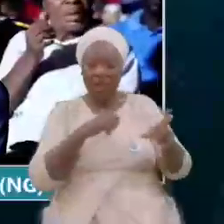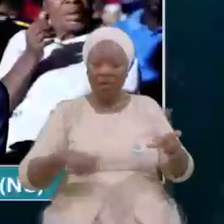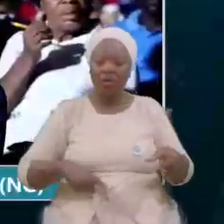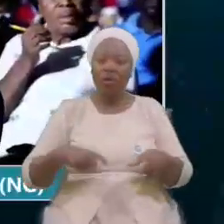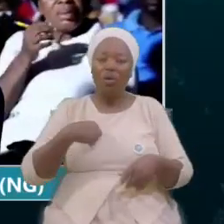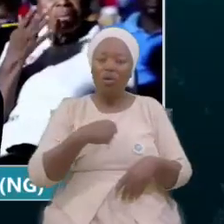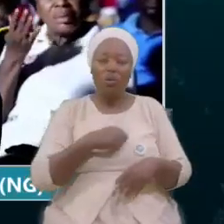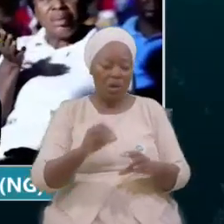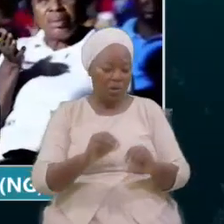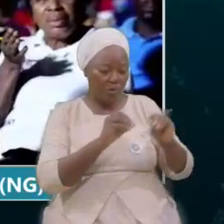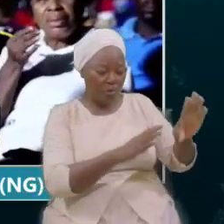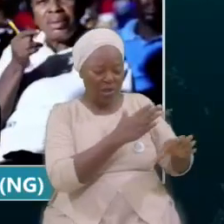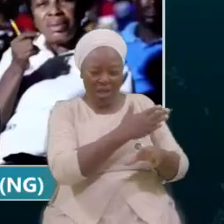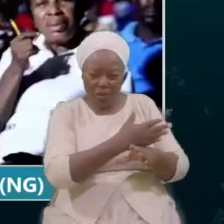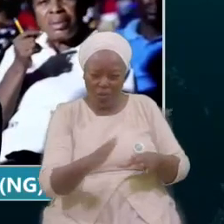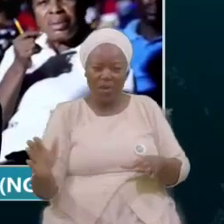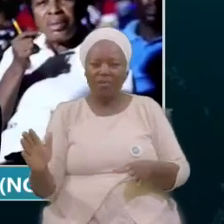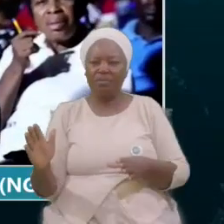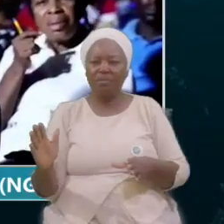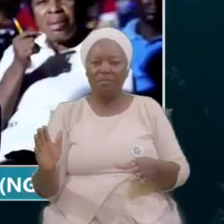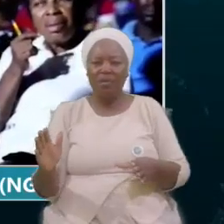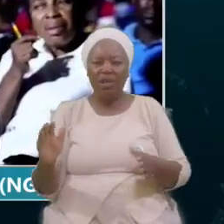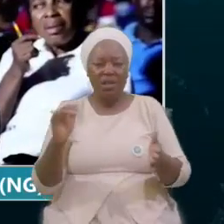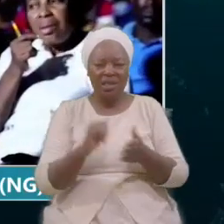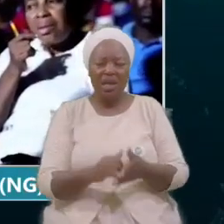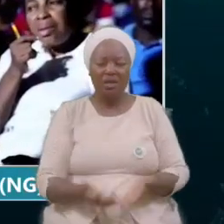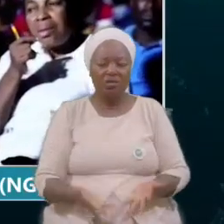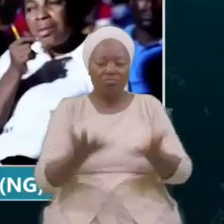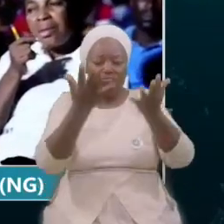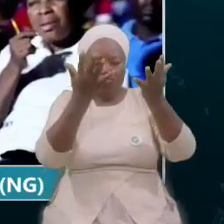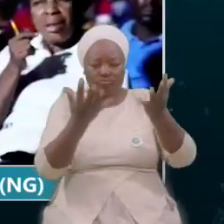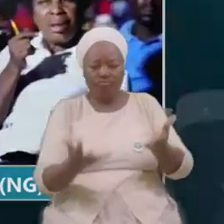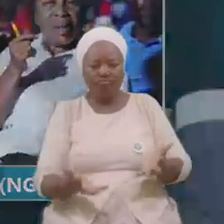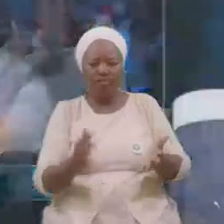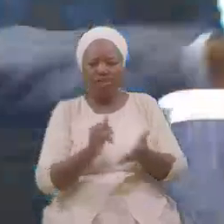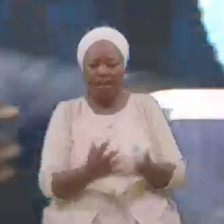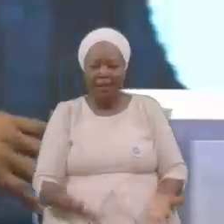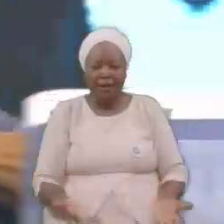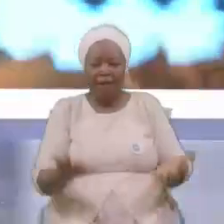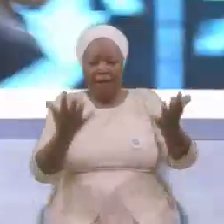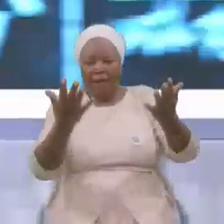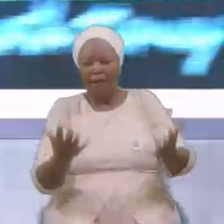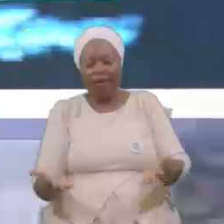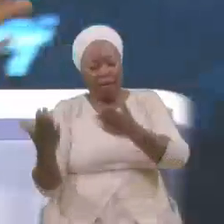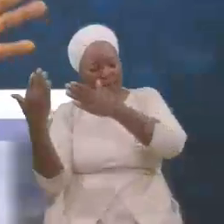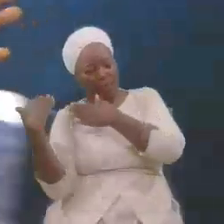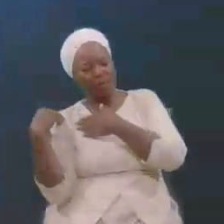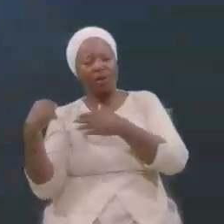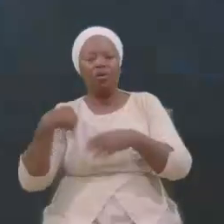lay aside that load, that heavy weight. We lay aside